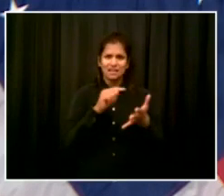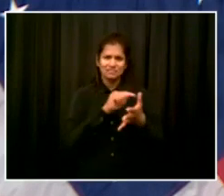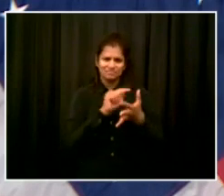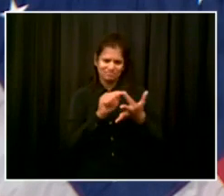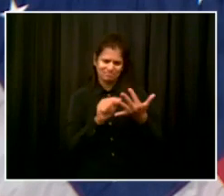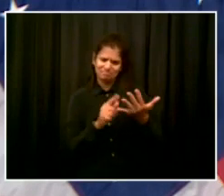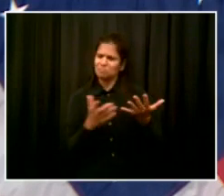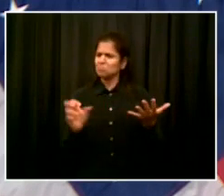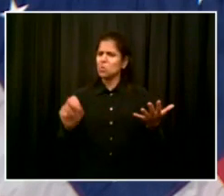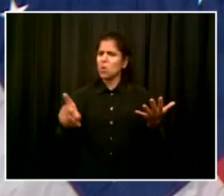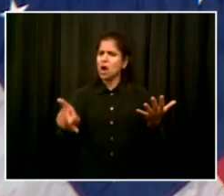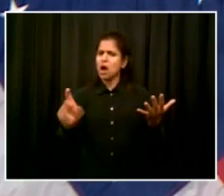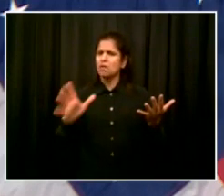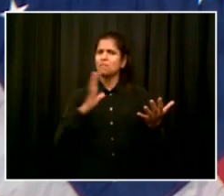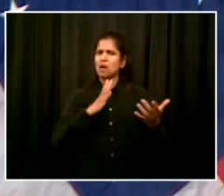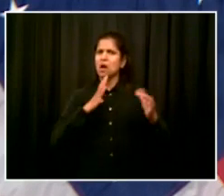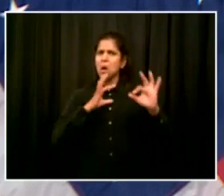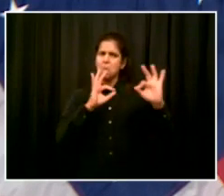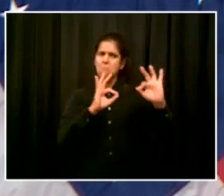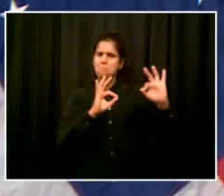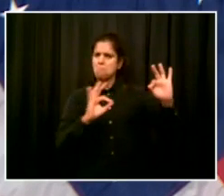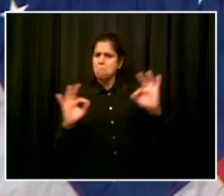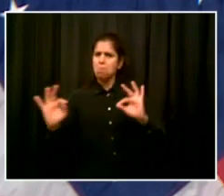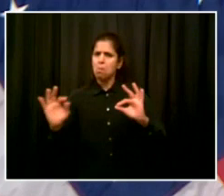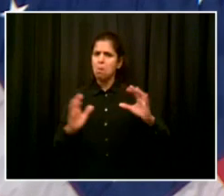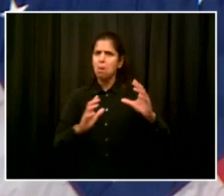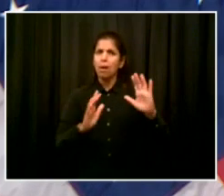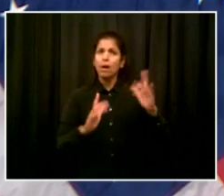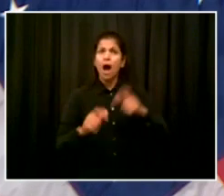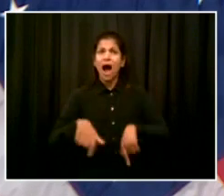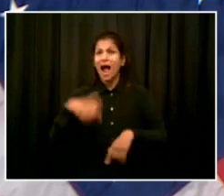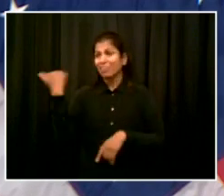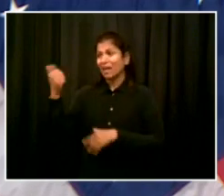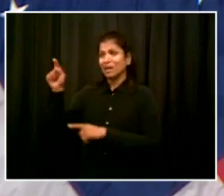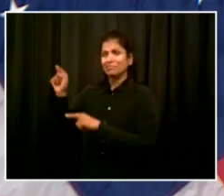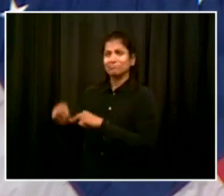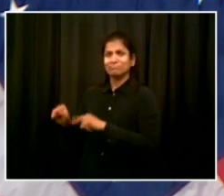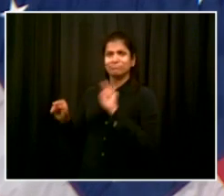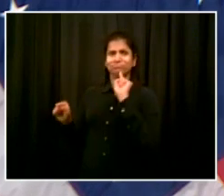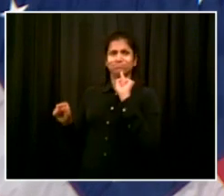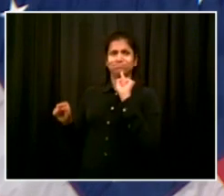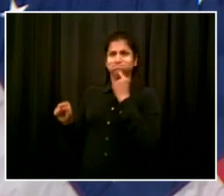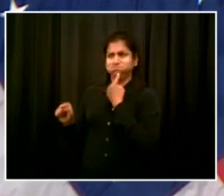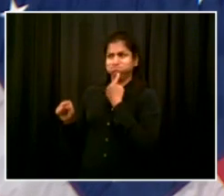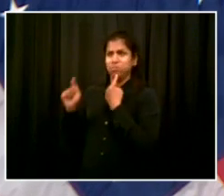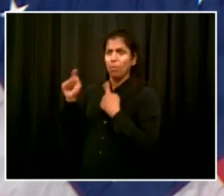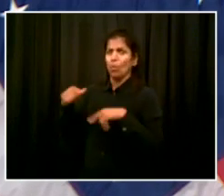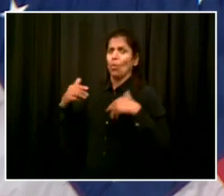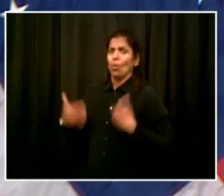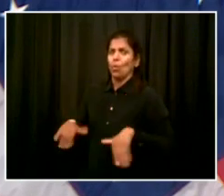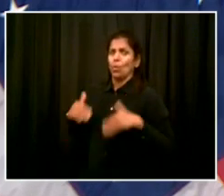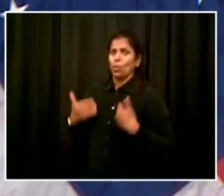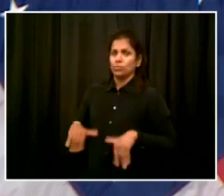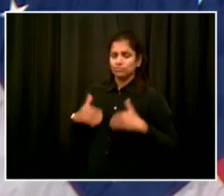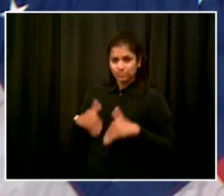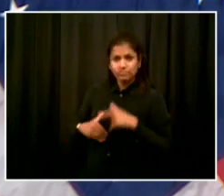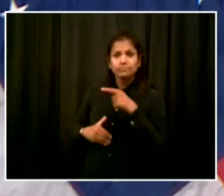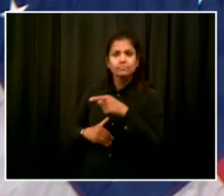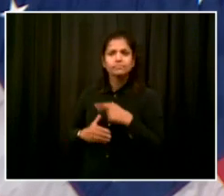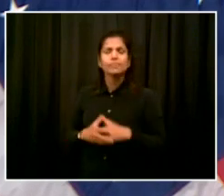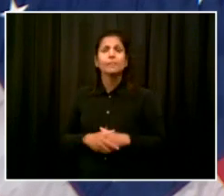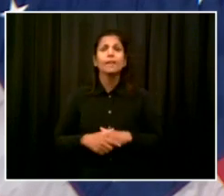is that from myself down, from the executive staff to precinct commanders to borough